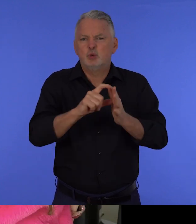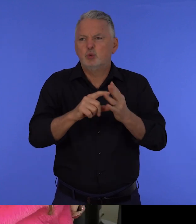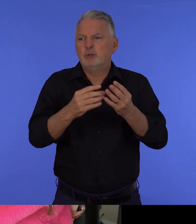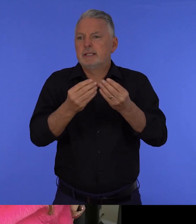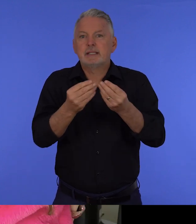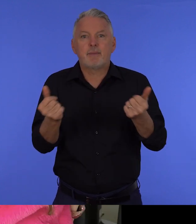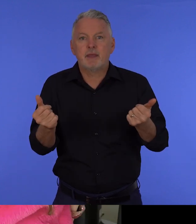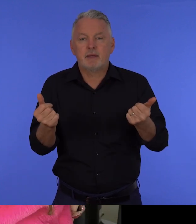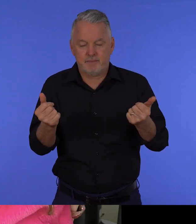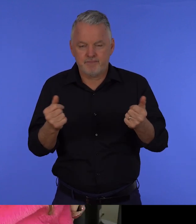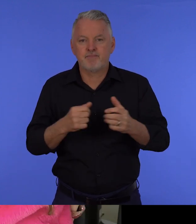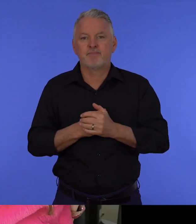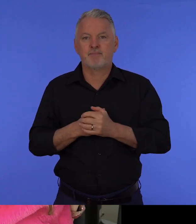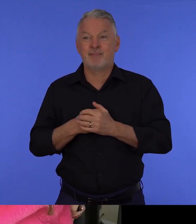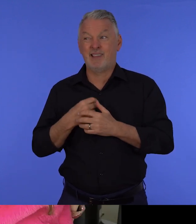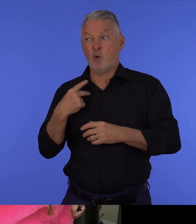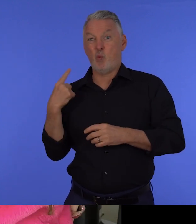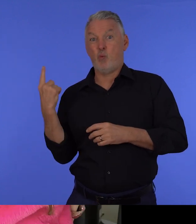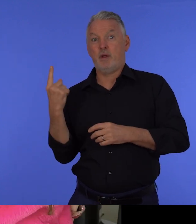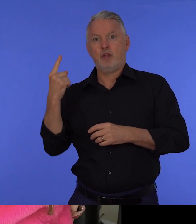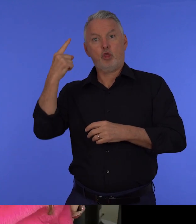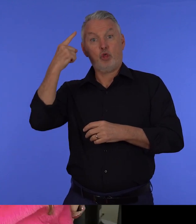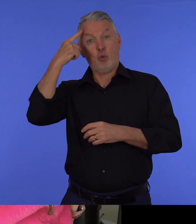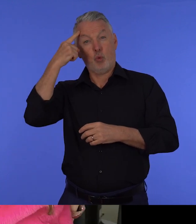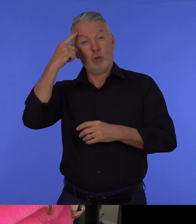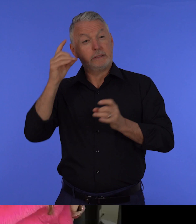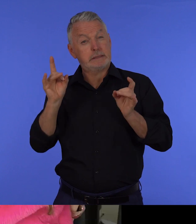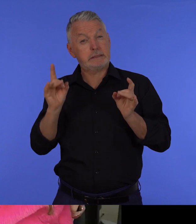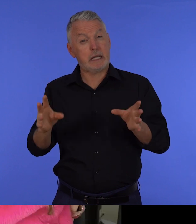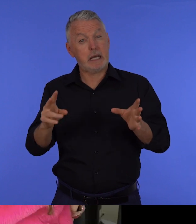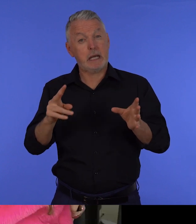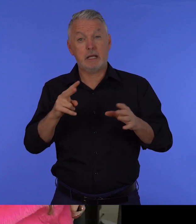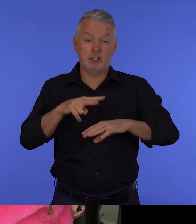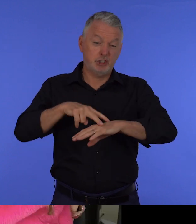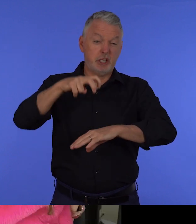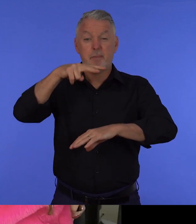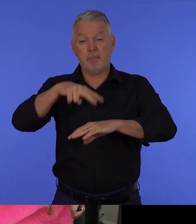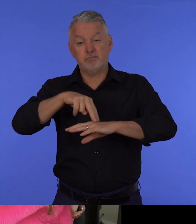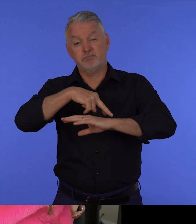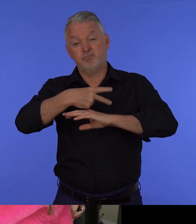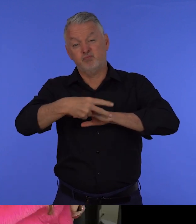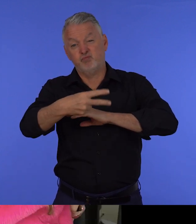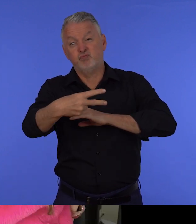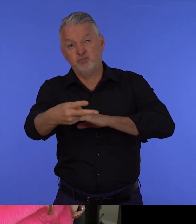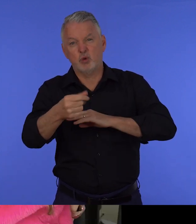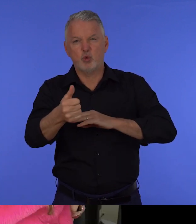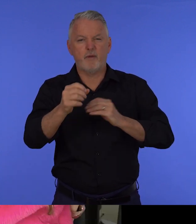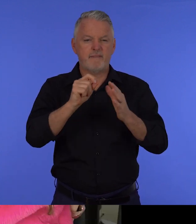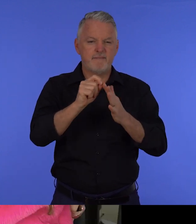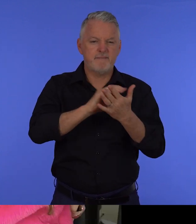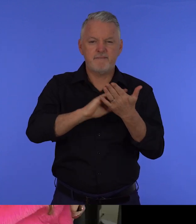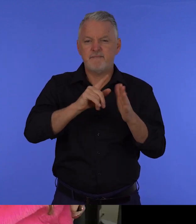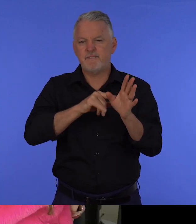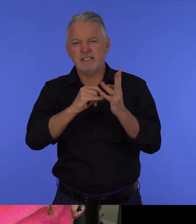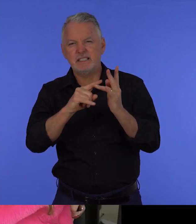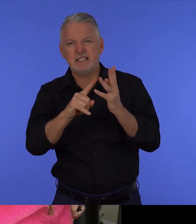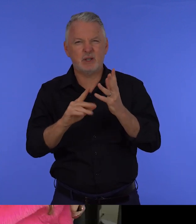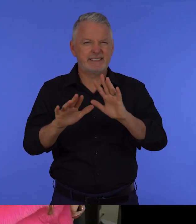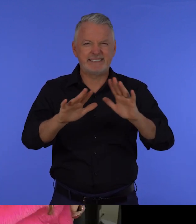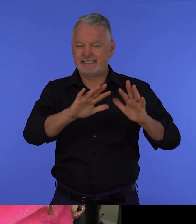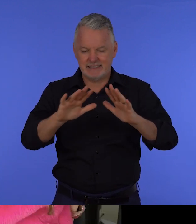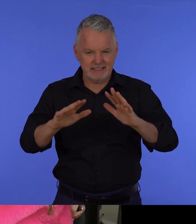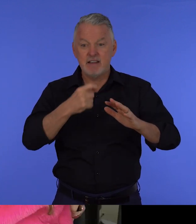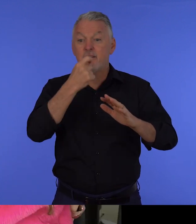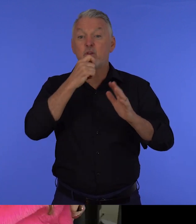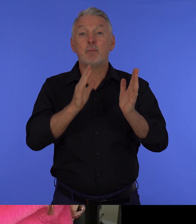with just to get out and do stuff. So we originally started with gymnastics, kinder gym, thinking